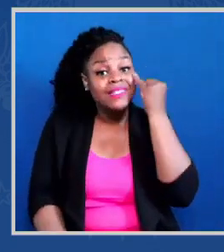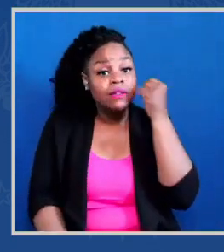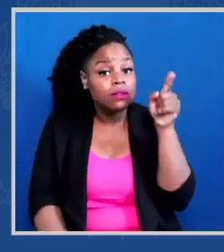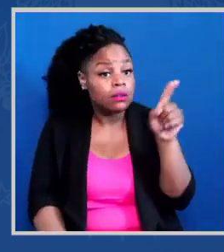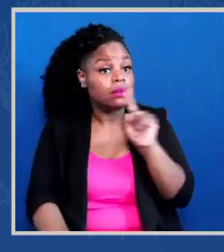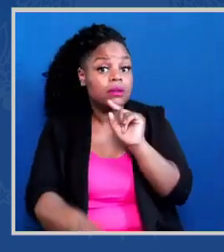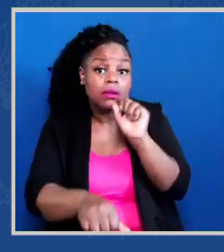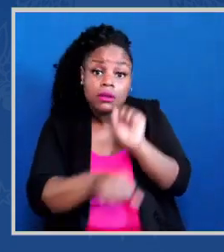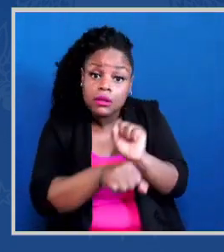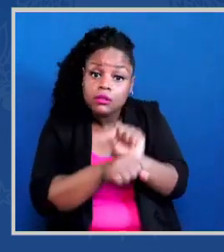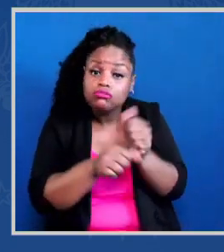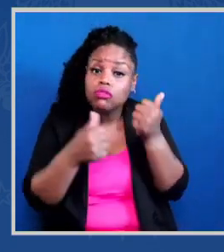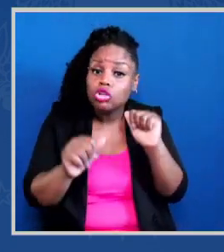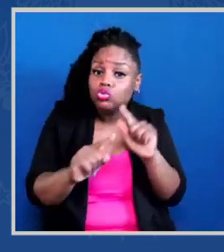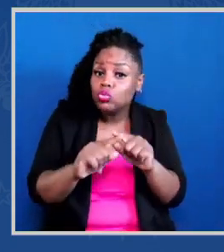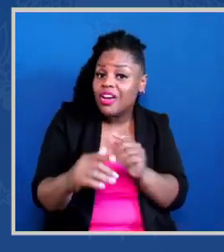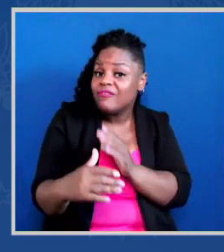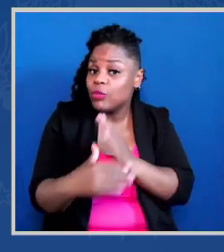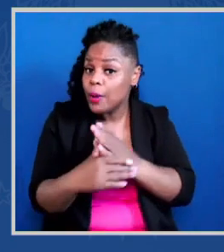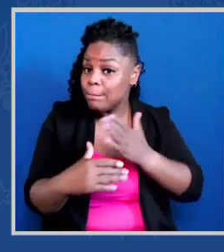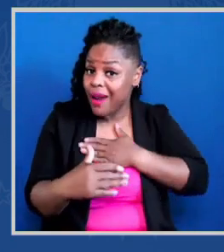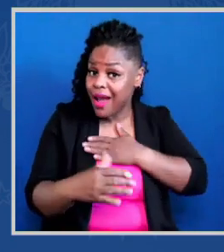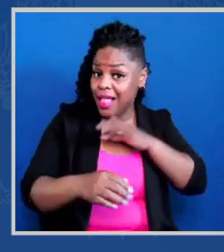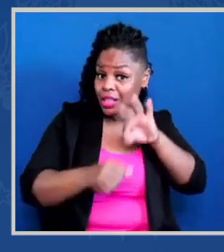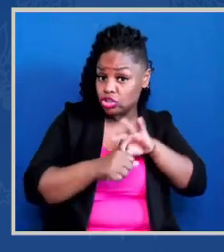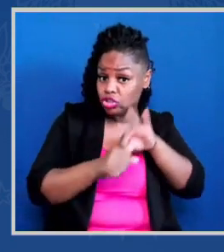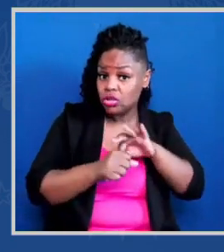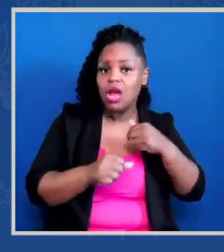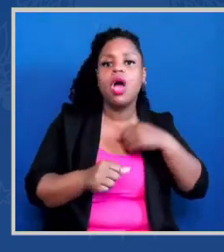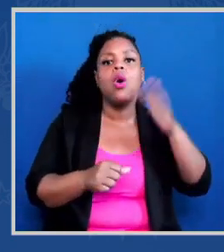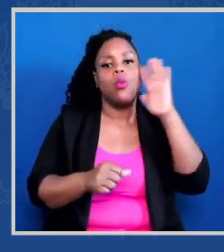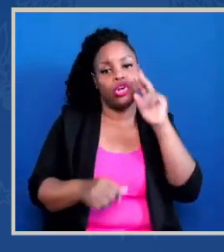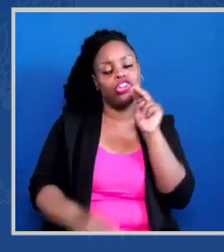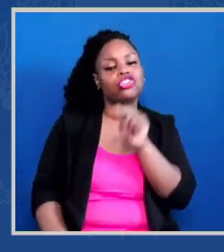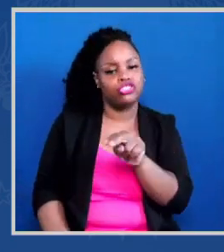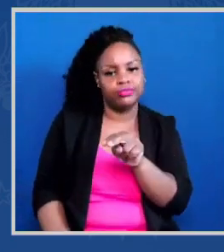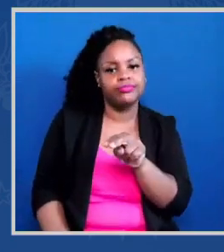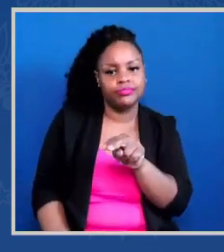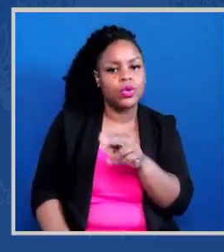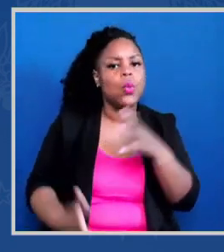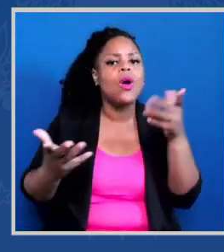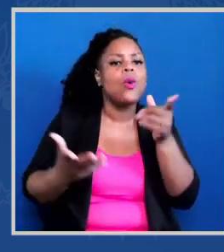our election, that I was going to take a look at whether he was involved in